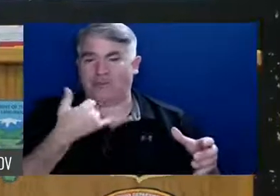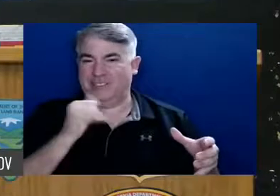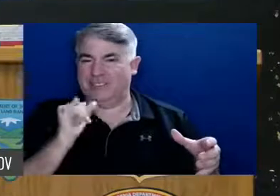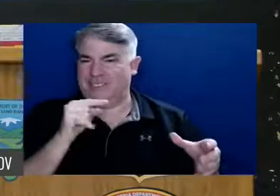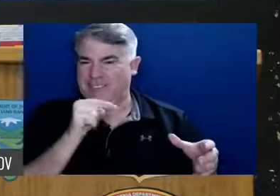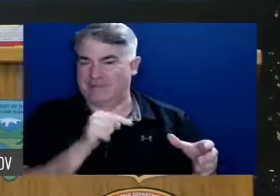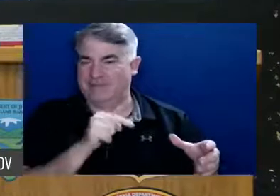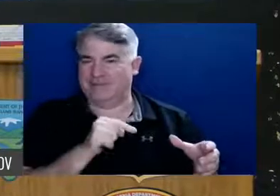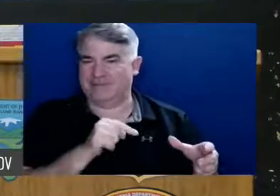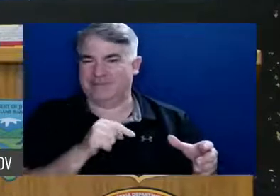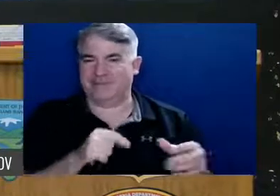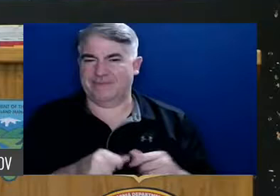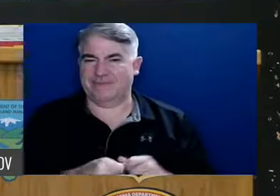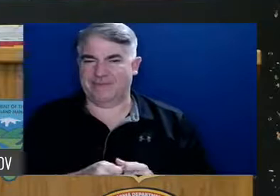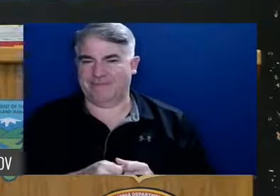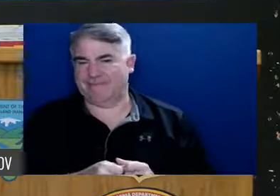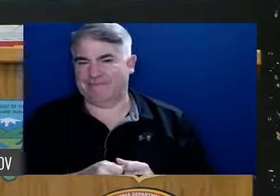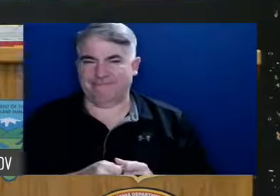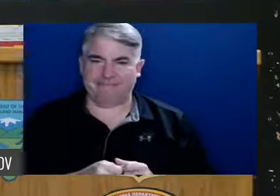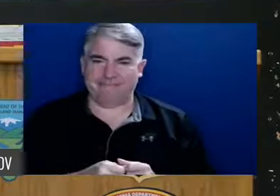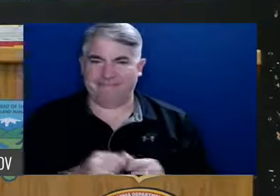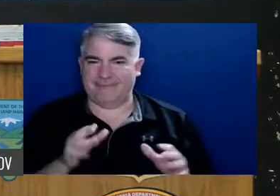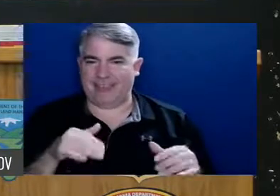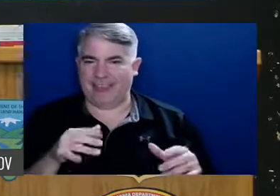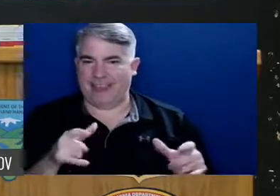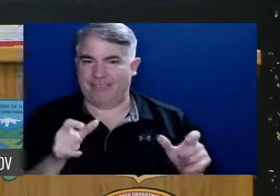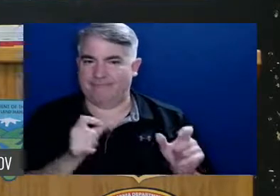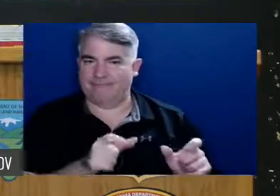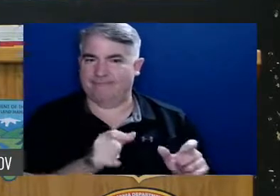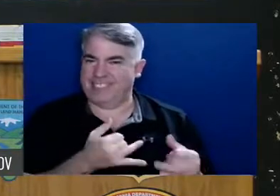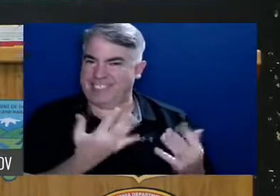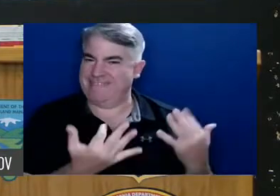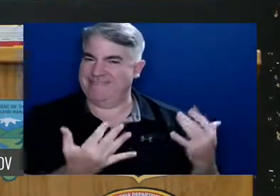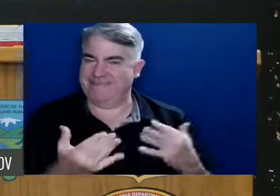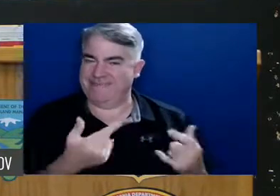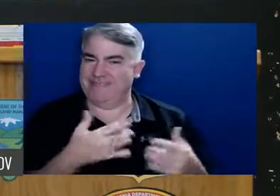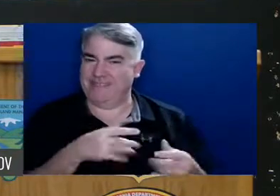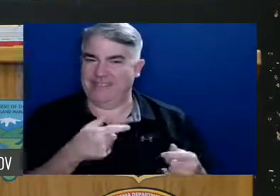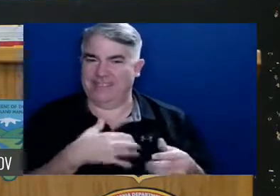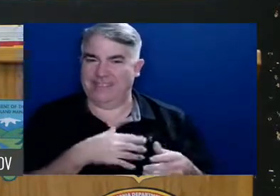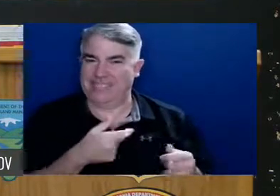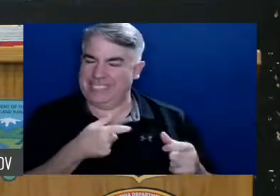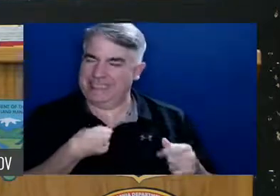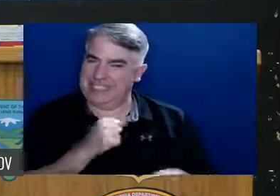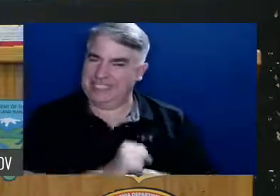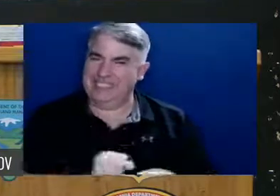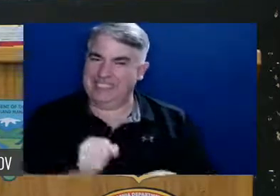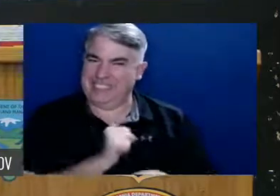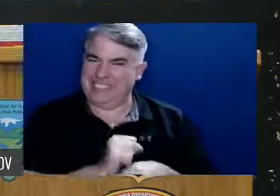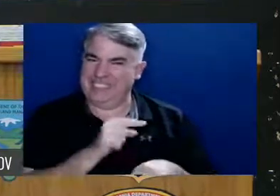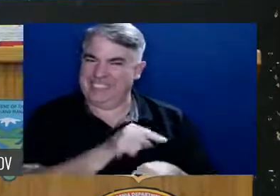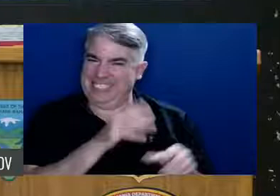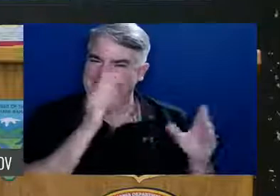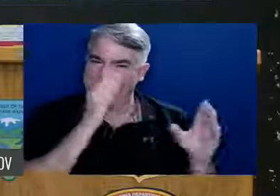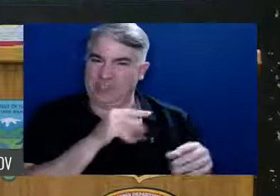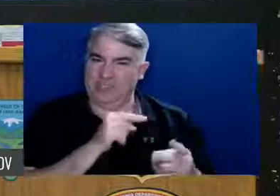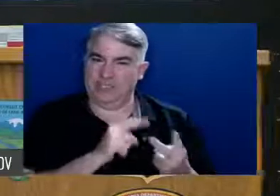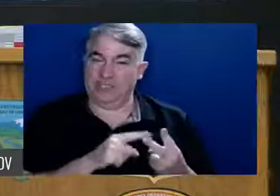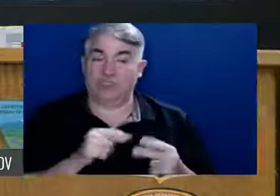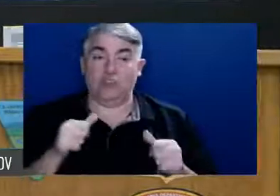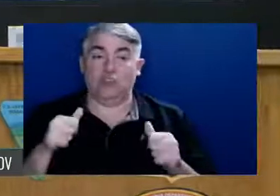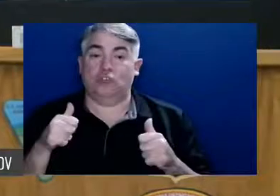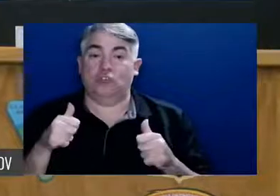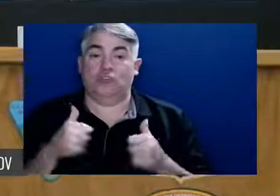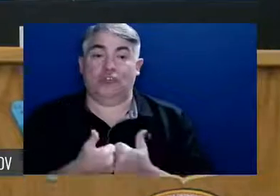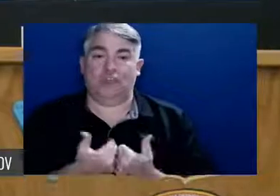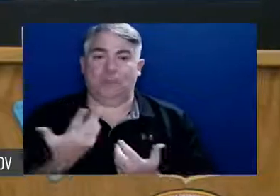that uncontained. And but effort is moving forward in that area. And then the rest of the challenge is keeping our fire within all of our